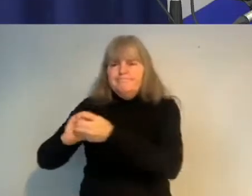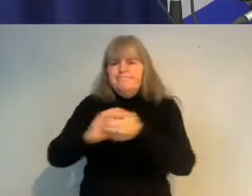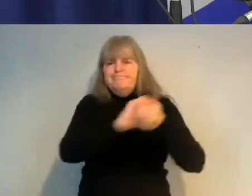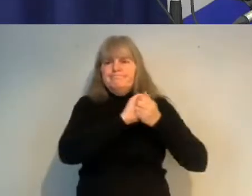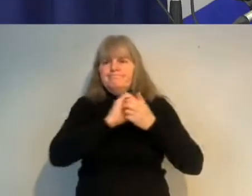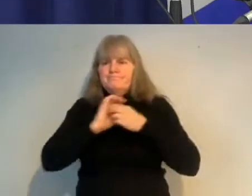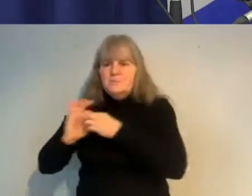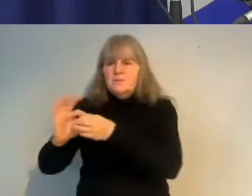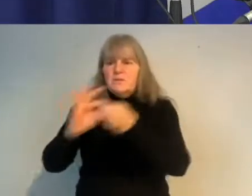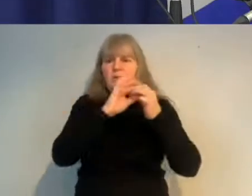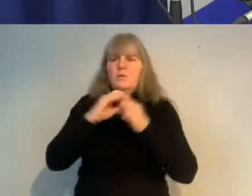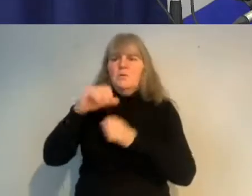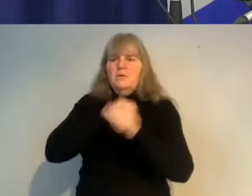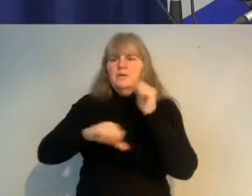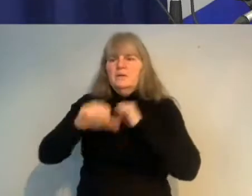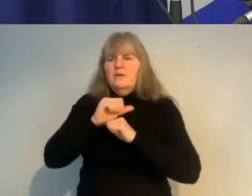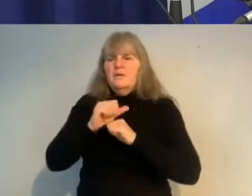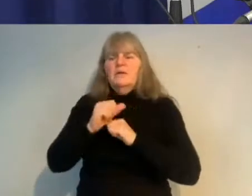Yukon.